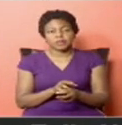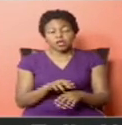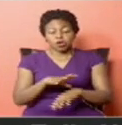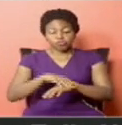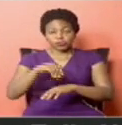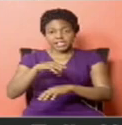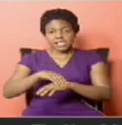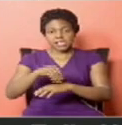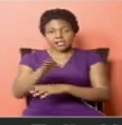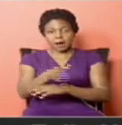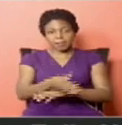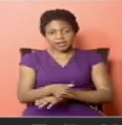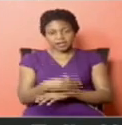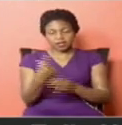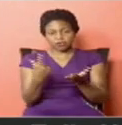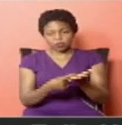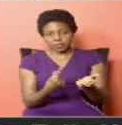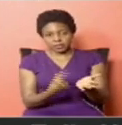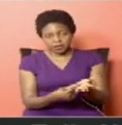Swedish Ambassador to Uganda,